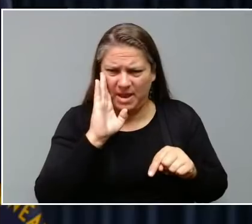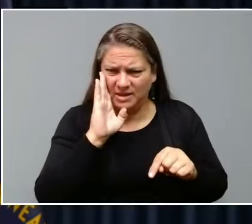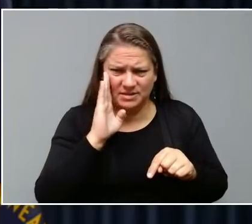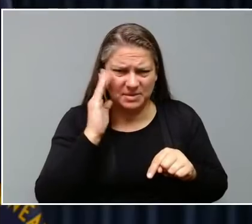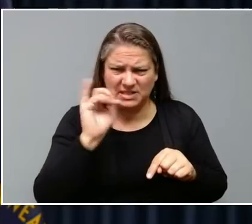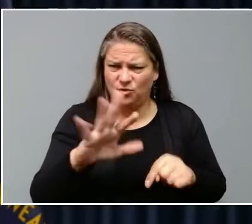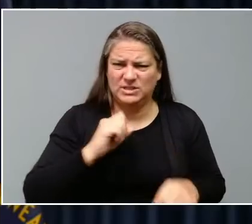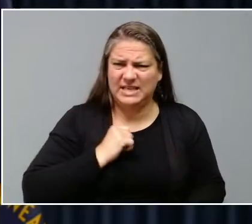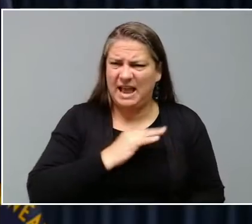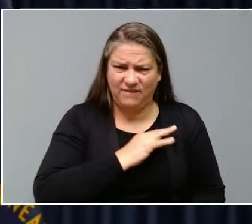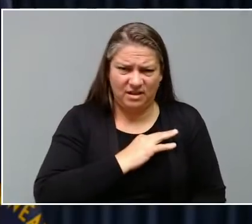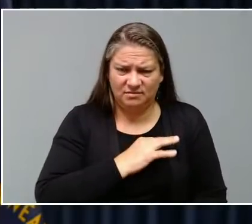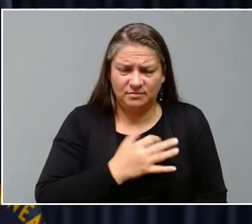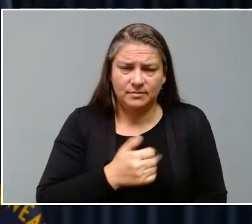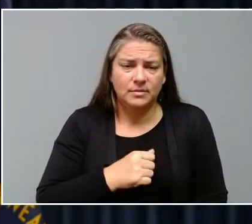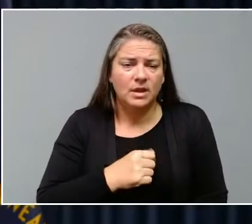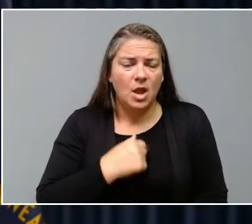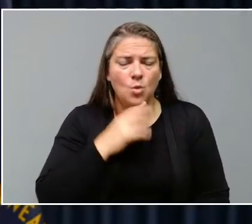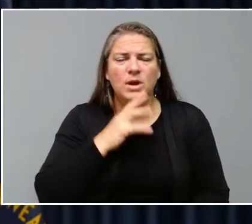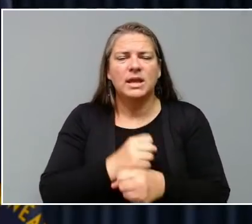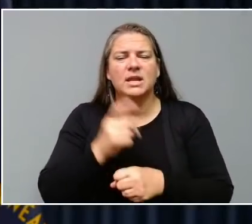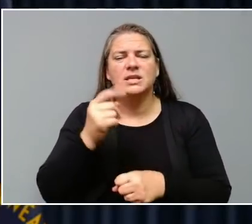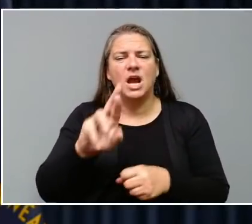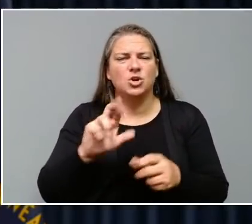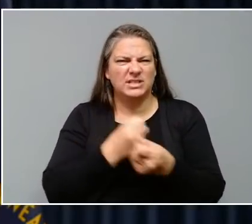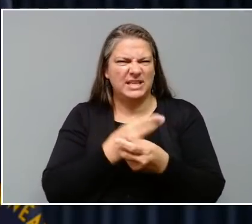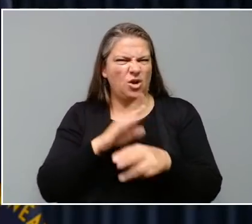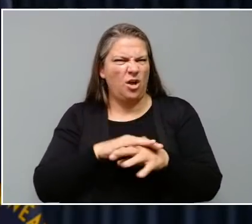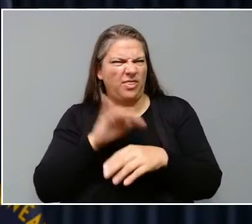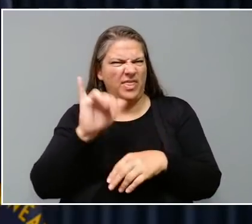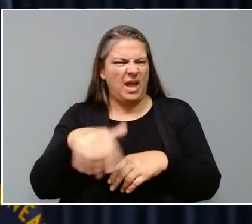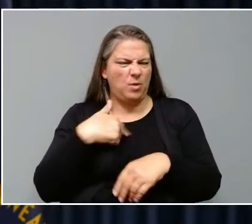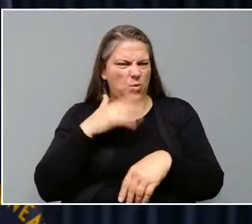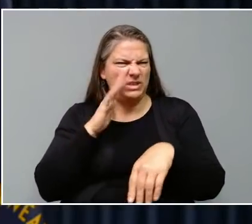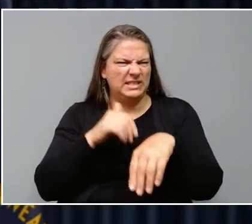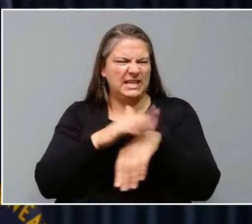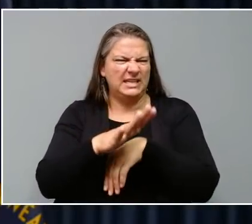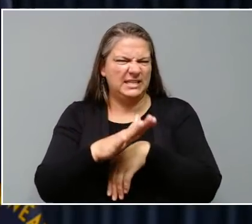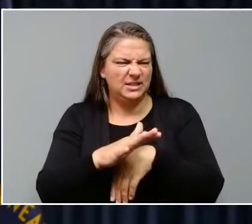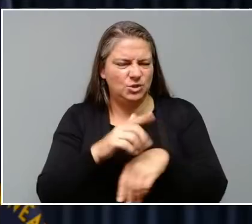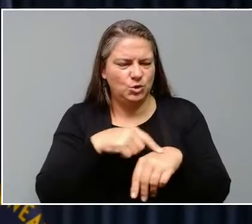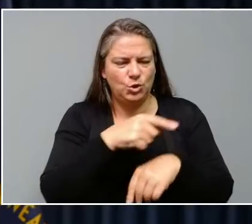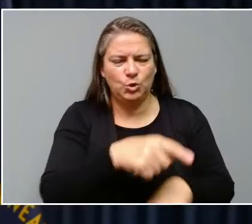I'll also get Dr. Stack on that, and we'll send that to you.